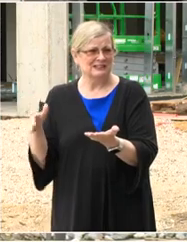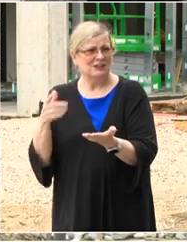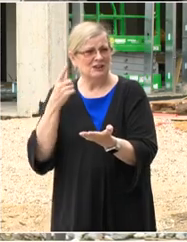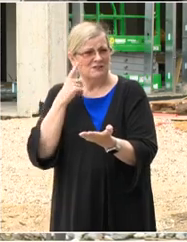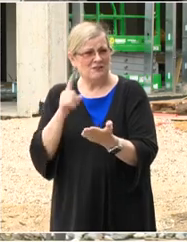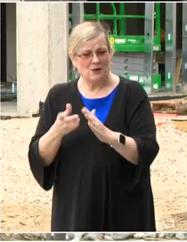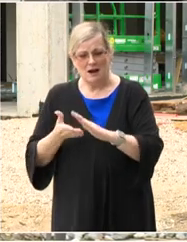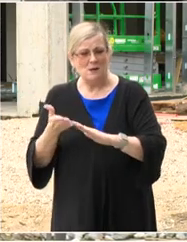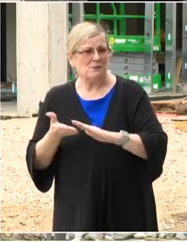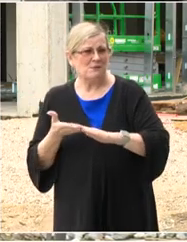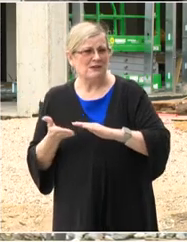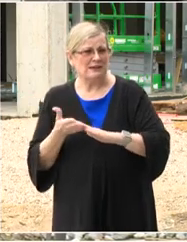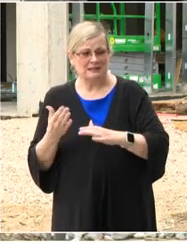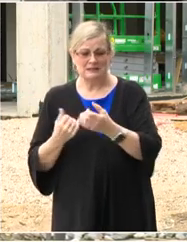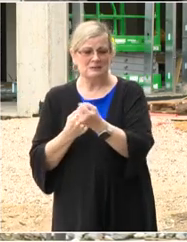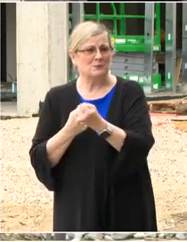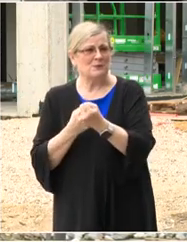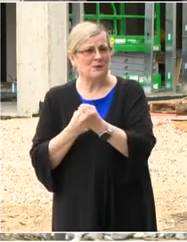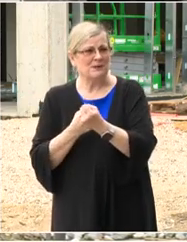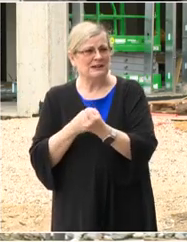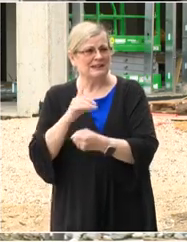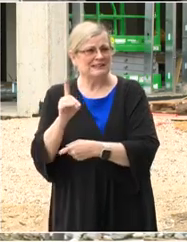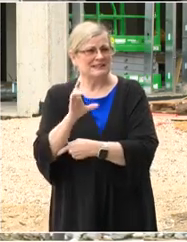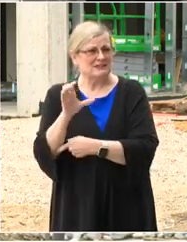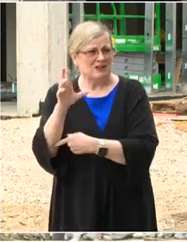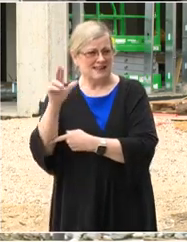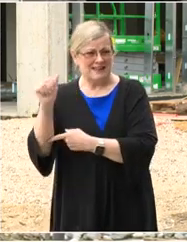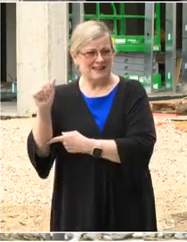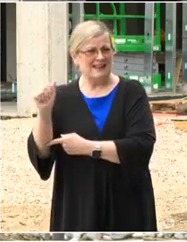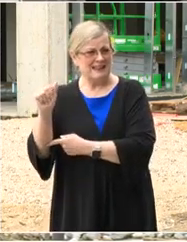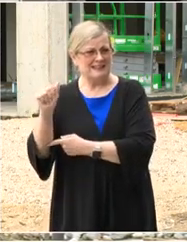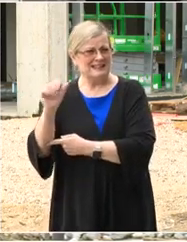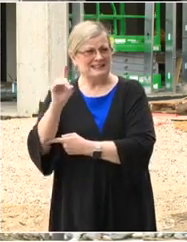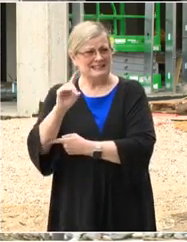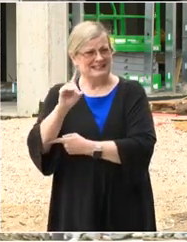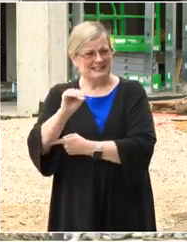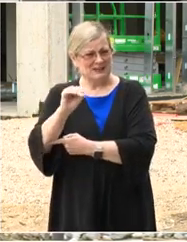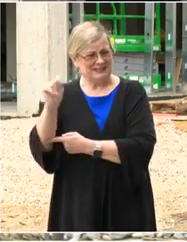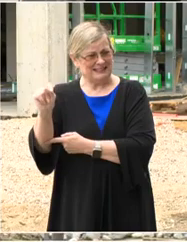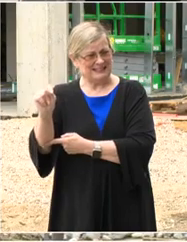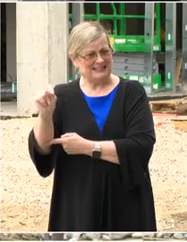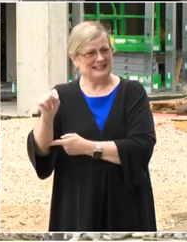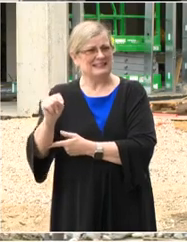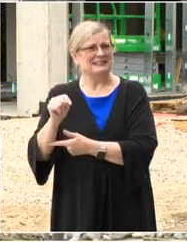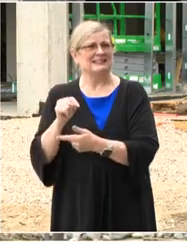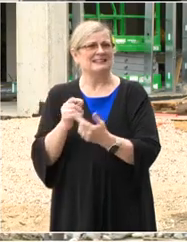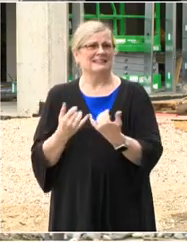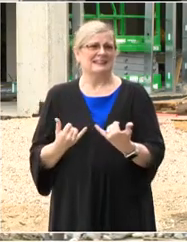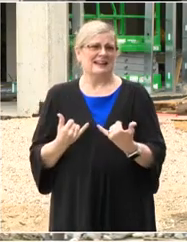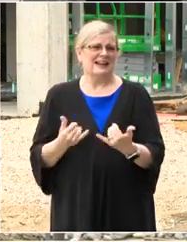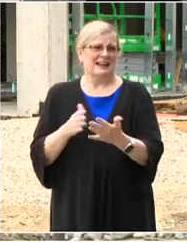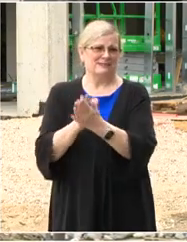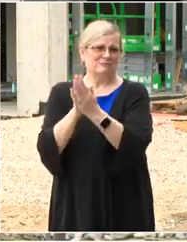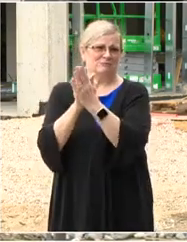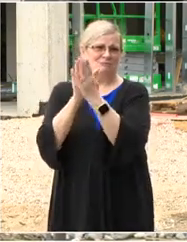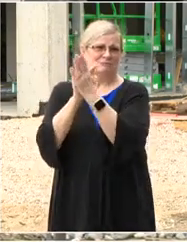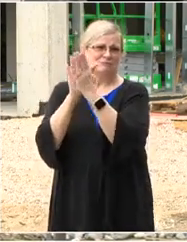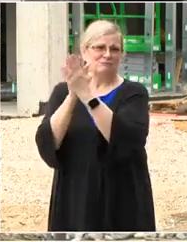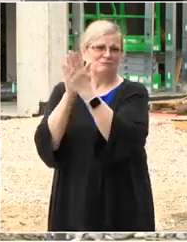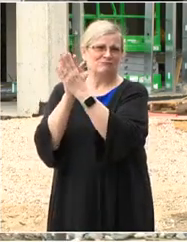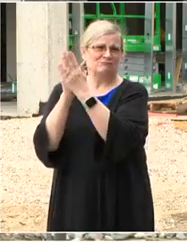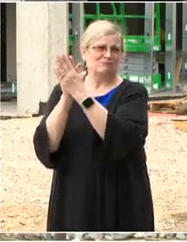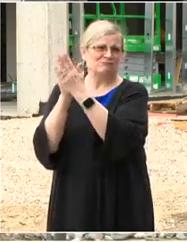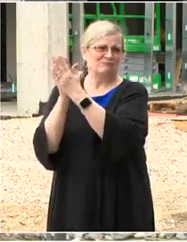Infrastructure, DCRA, DDOT, and DOE, and beyond. So let's give them a round of applause as well. Ernest is here if you have any